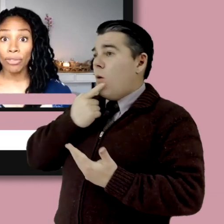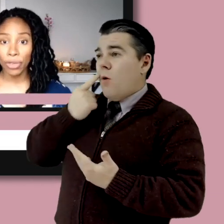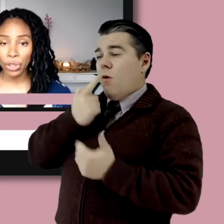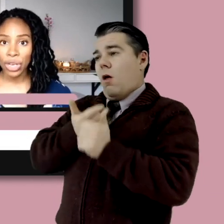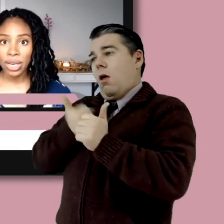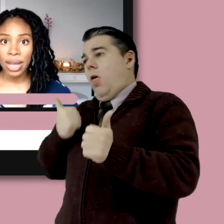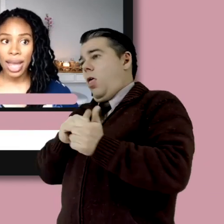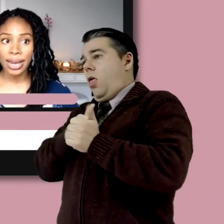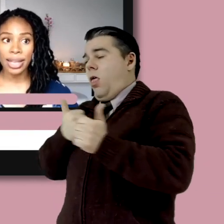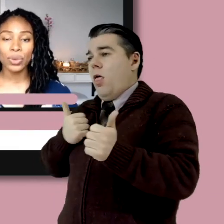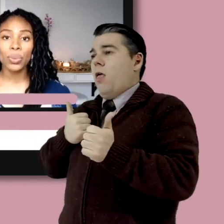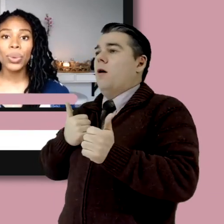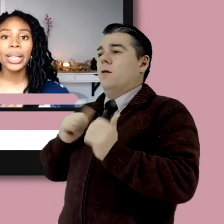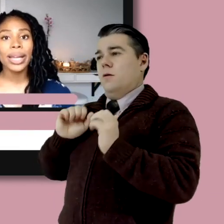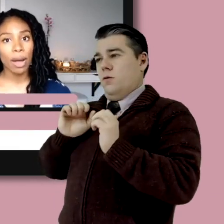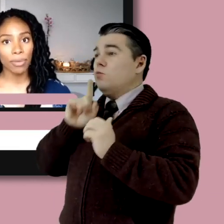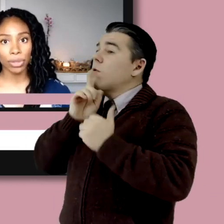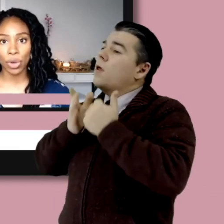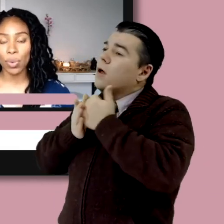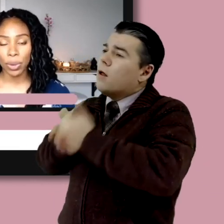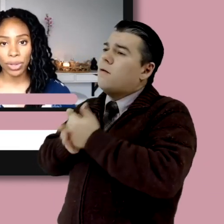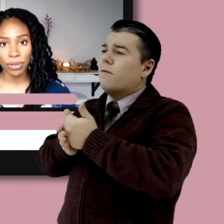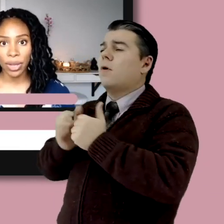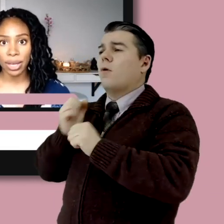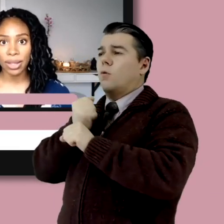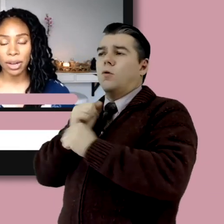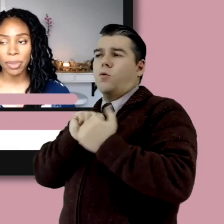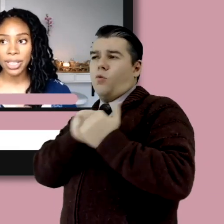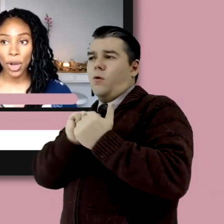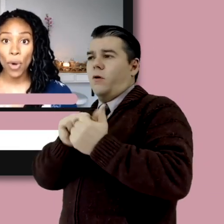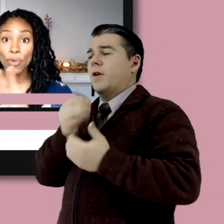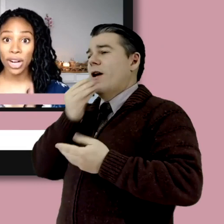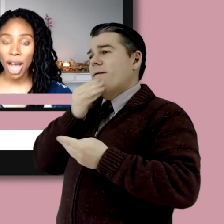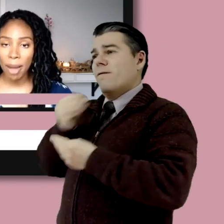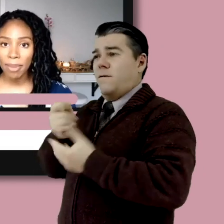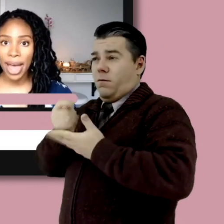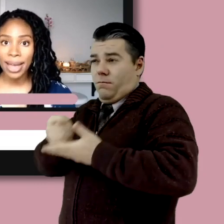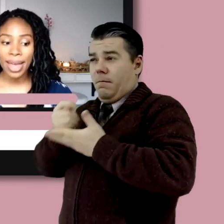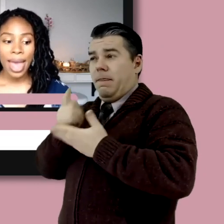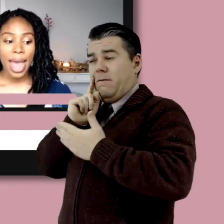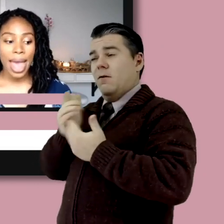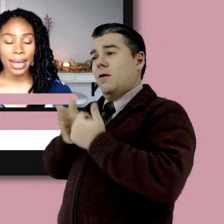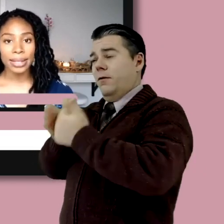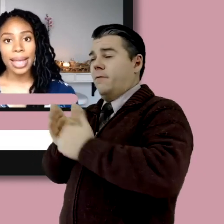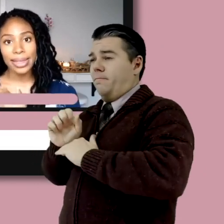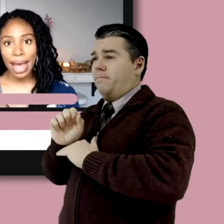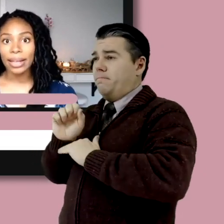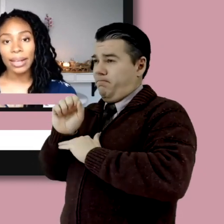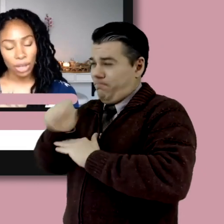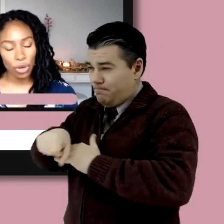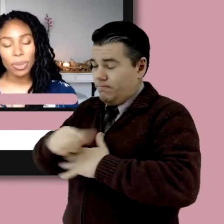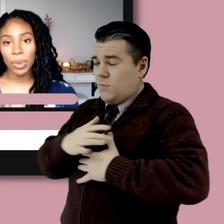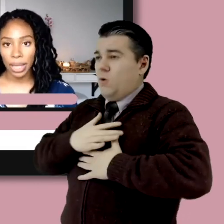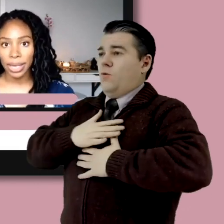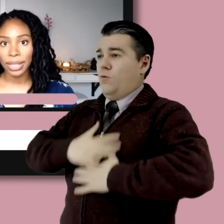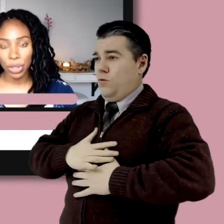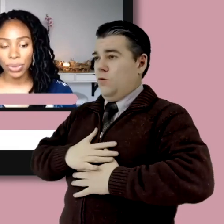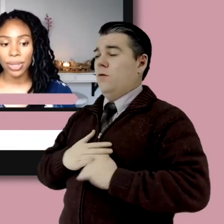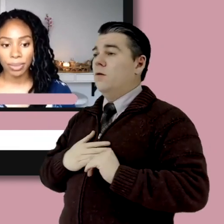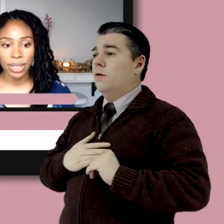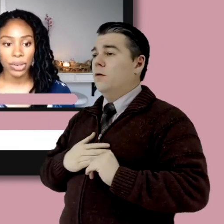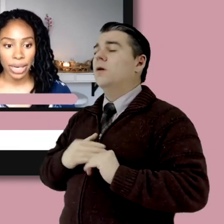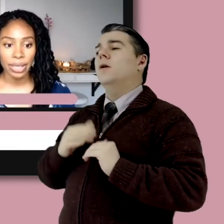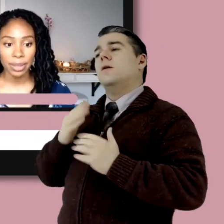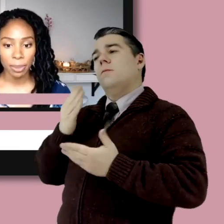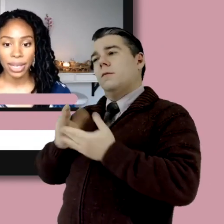oral aversion. And it's really helpful to work with a feeding therapist to overcome that. And that could be related to